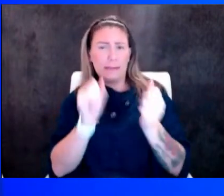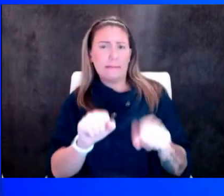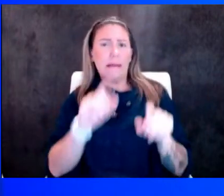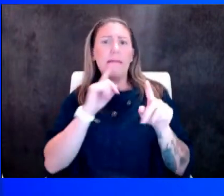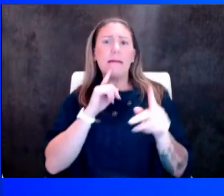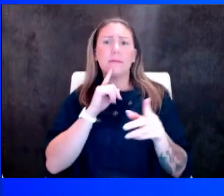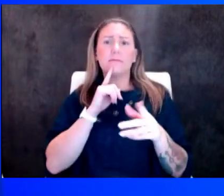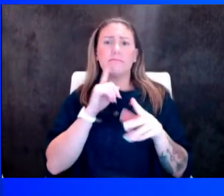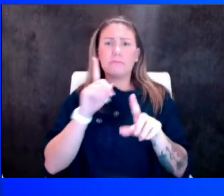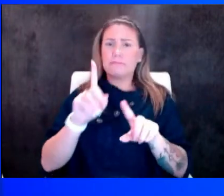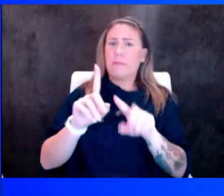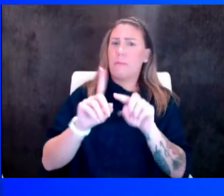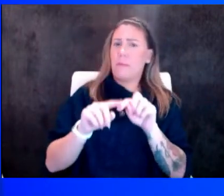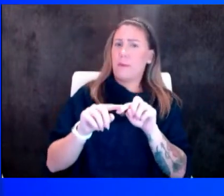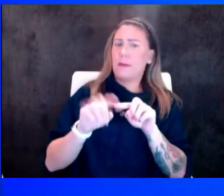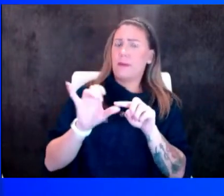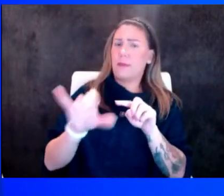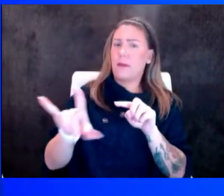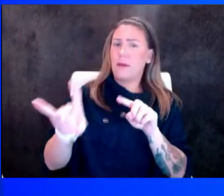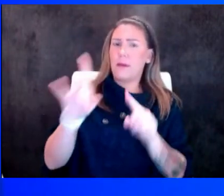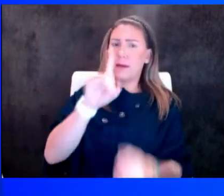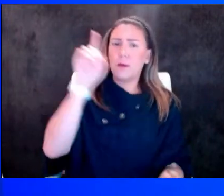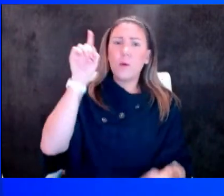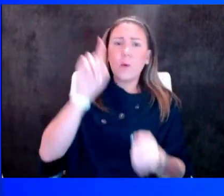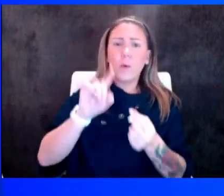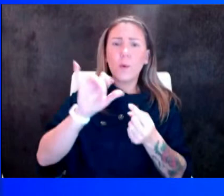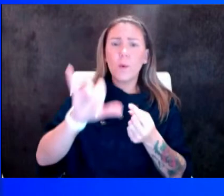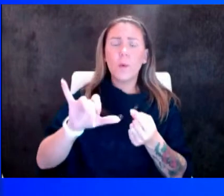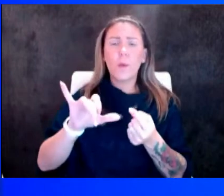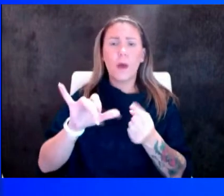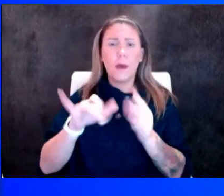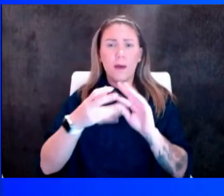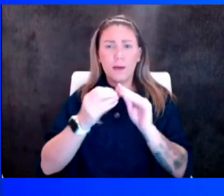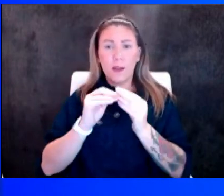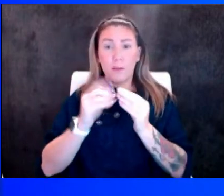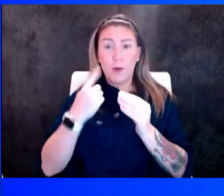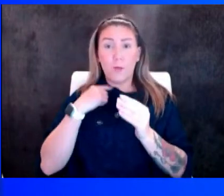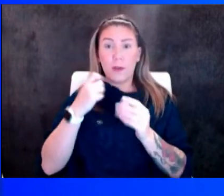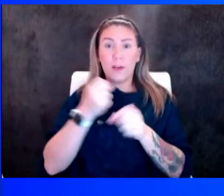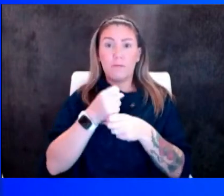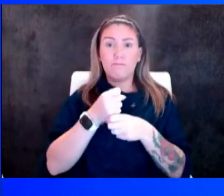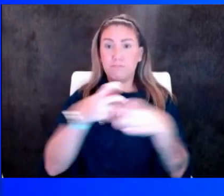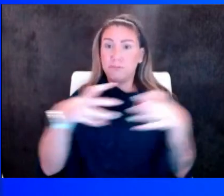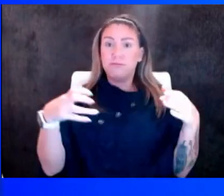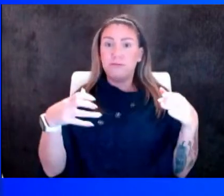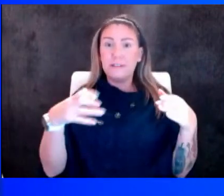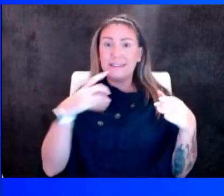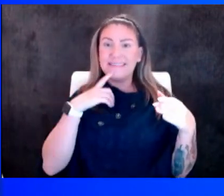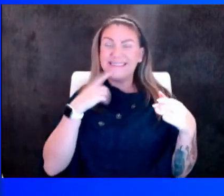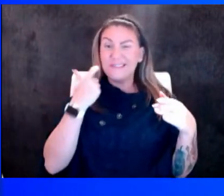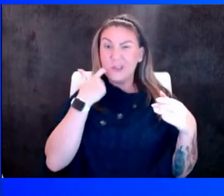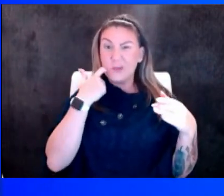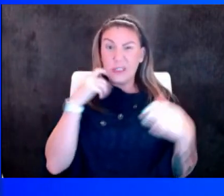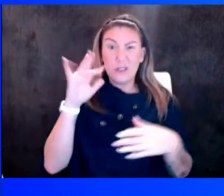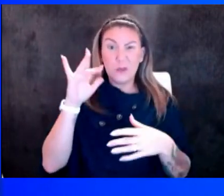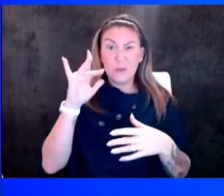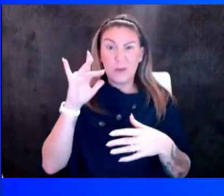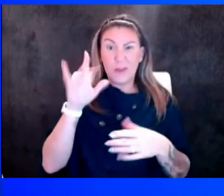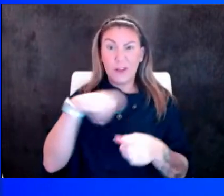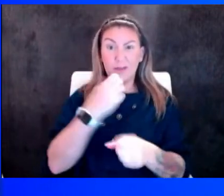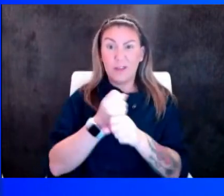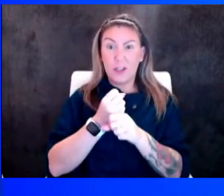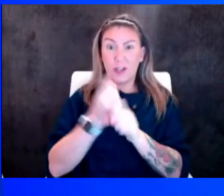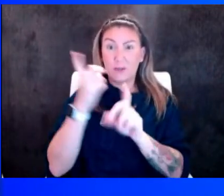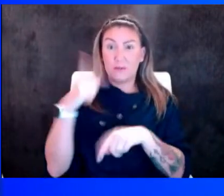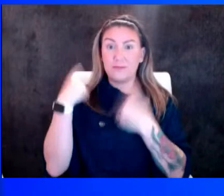decrease these injuries and work with their communities. And so we've grown since then in the past 25 years, and so now we're found nationwide and have 40